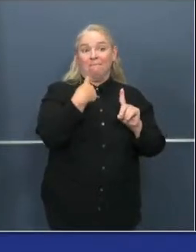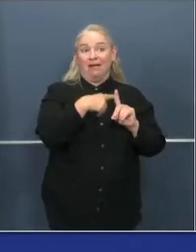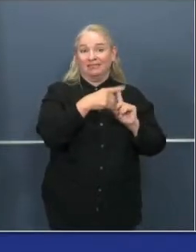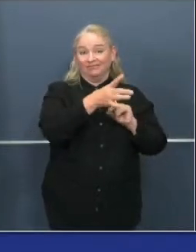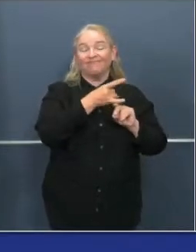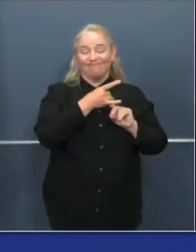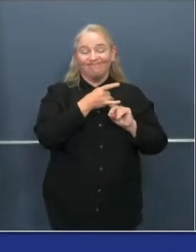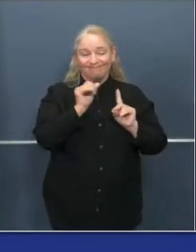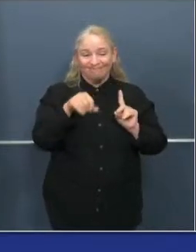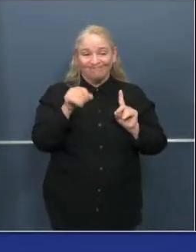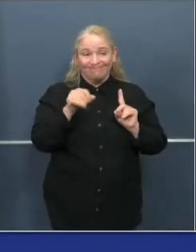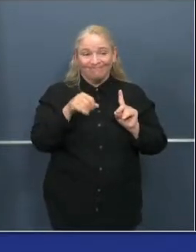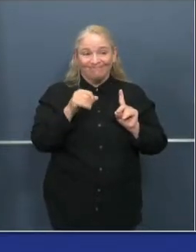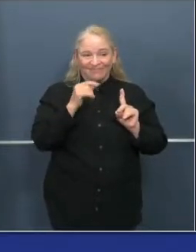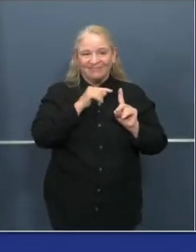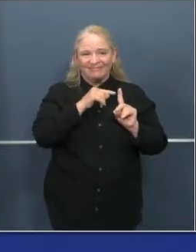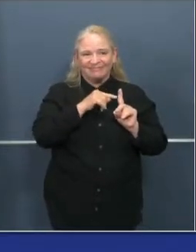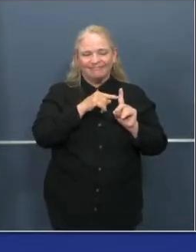is now at